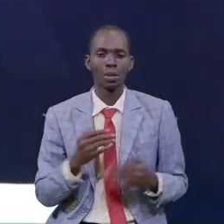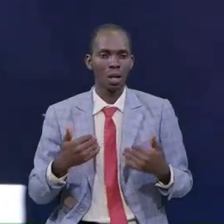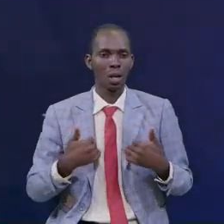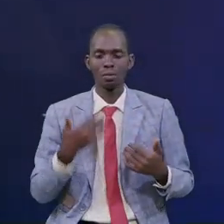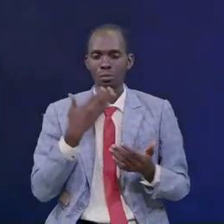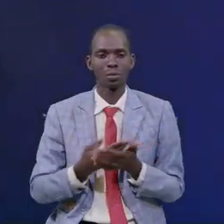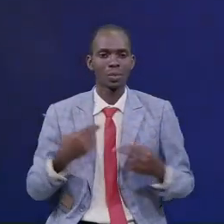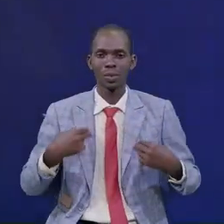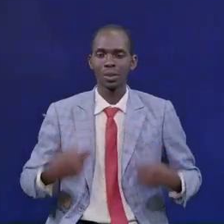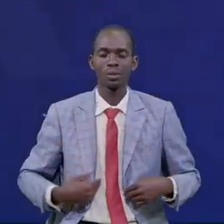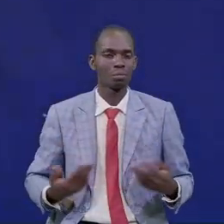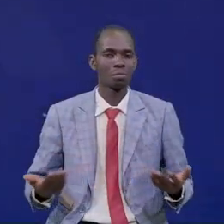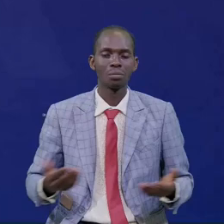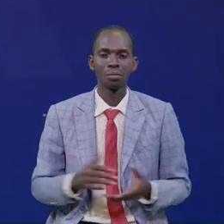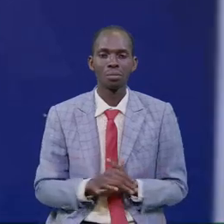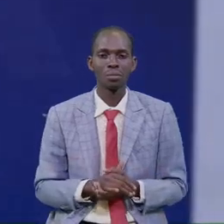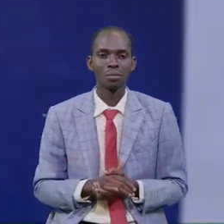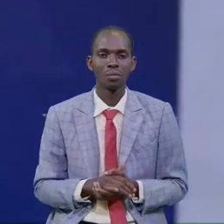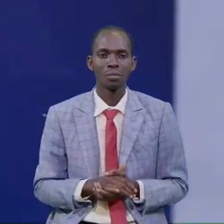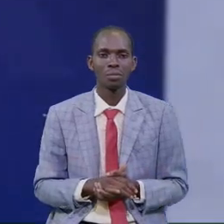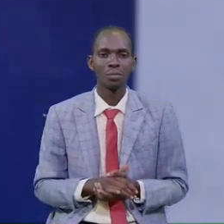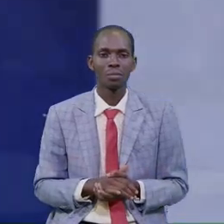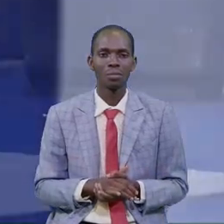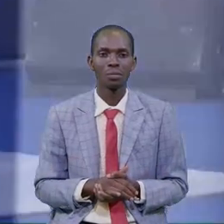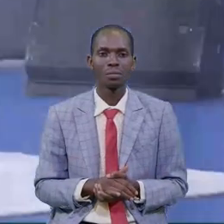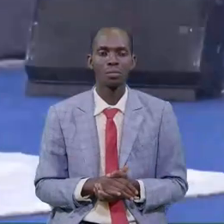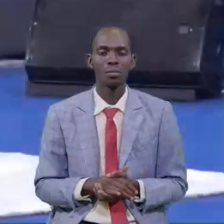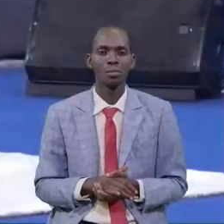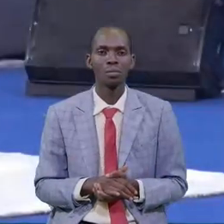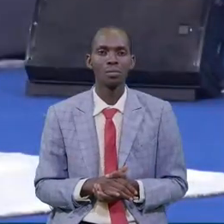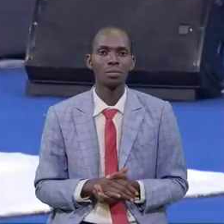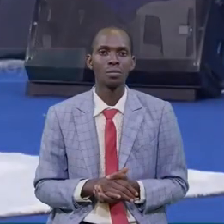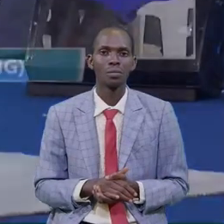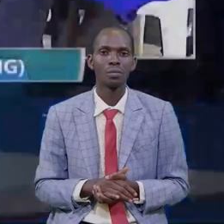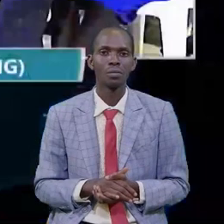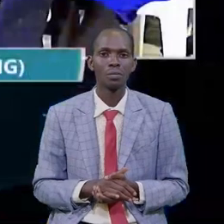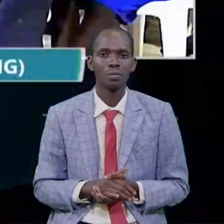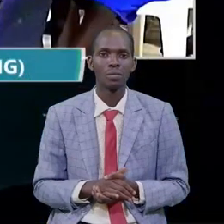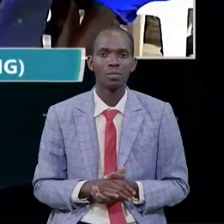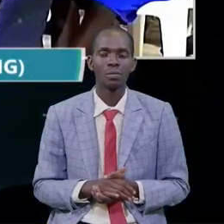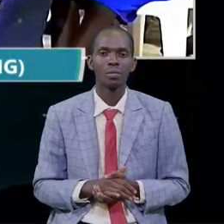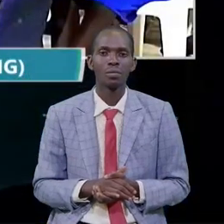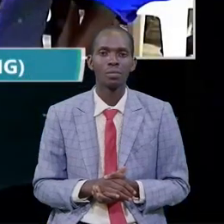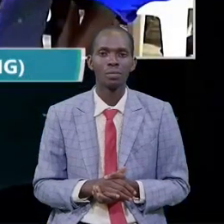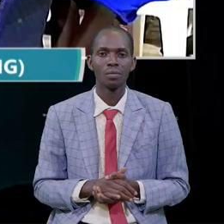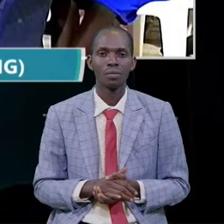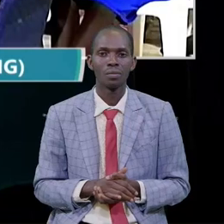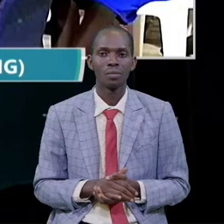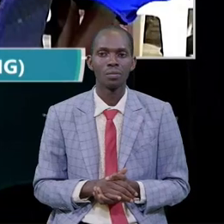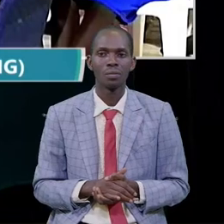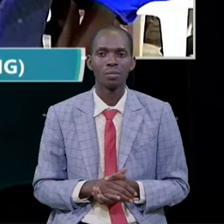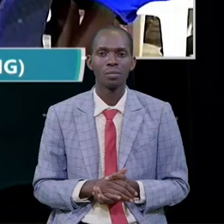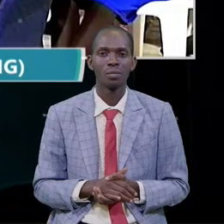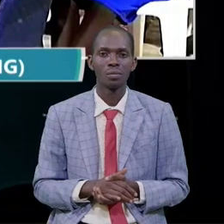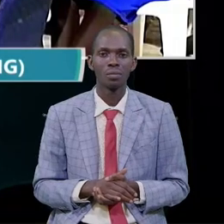Maintenant, Dieu vous a guéri, mais accrochez-vous aux légumes et non au sucre, et non aux choses